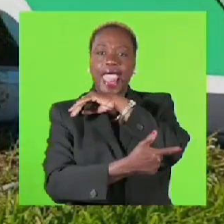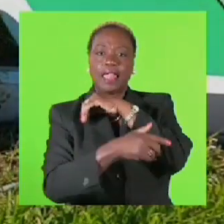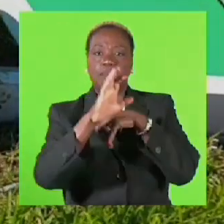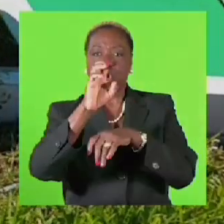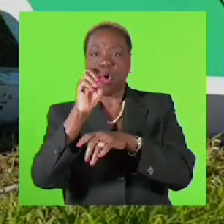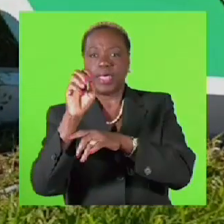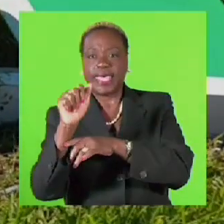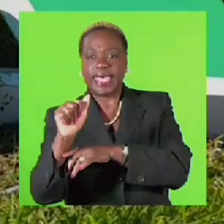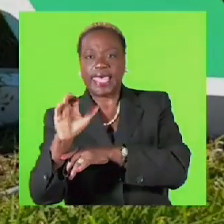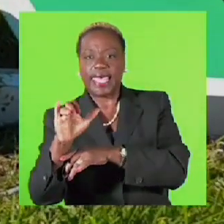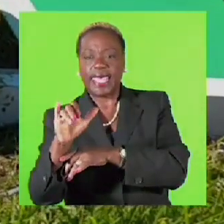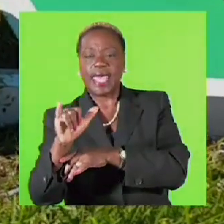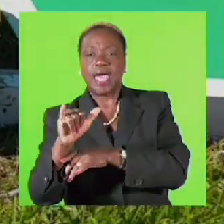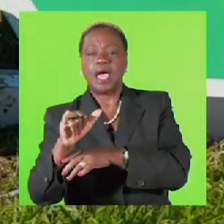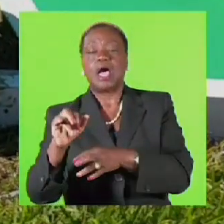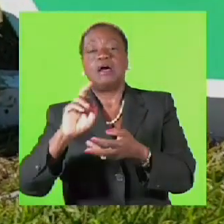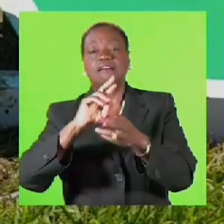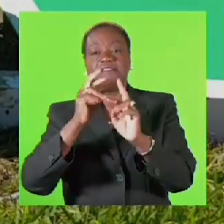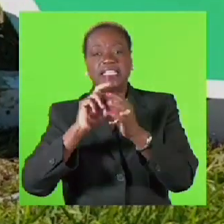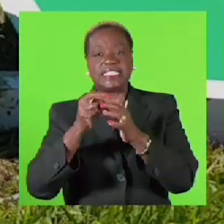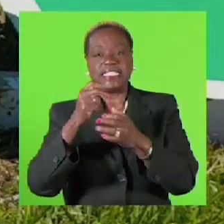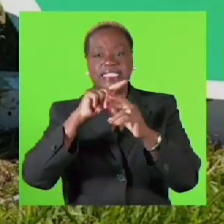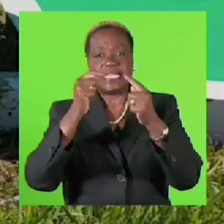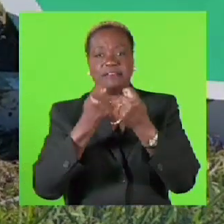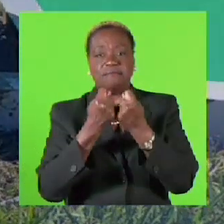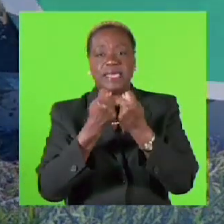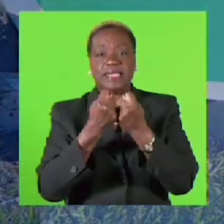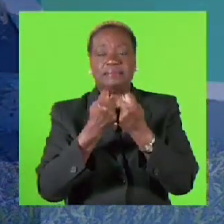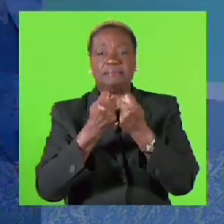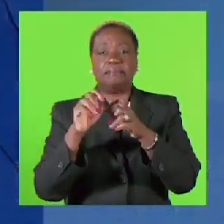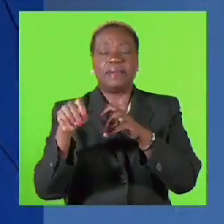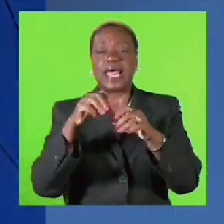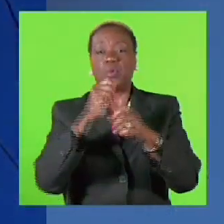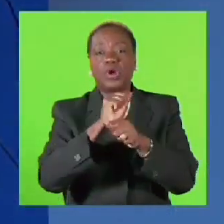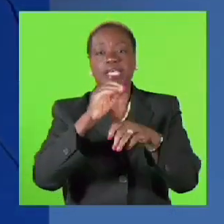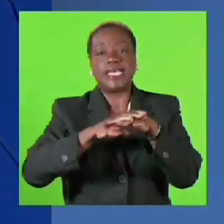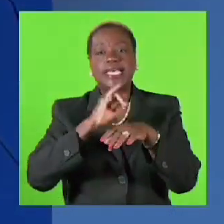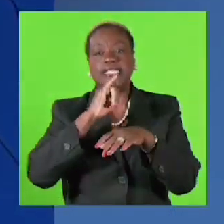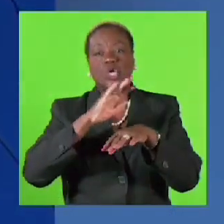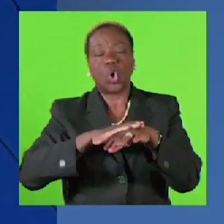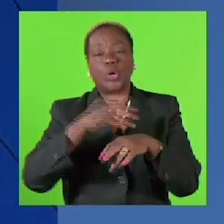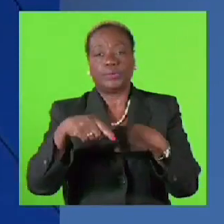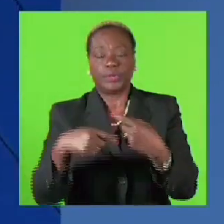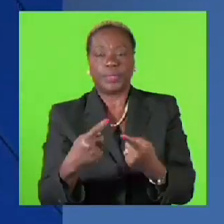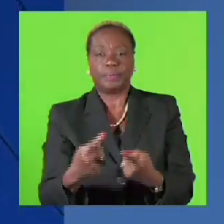Key, a restoration team has been assigned and work is ongoing.